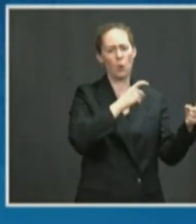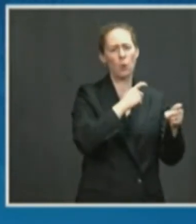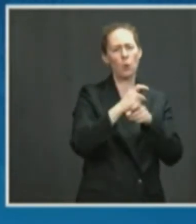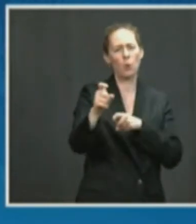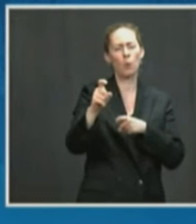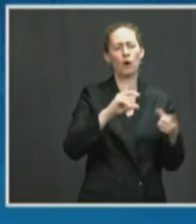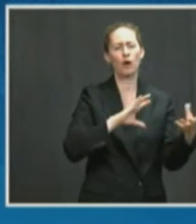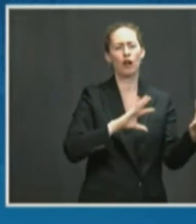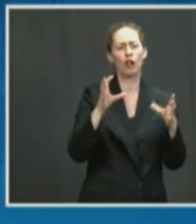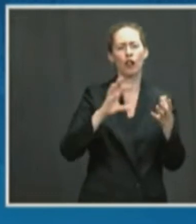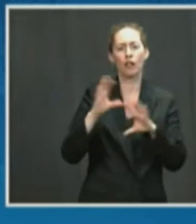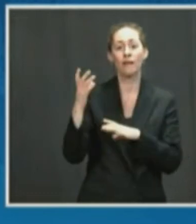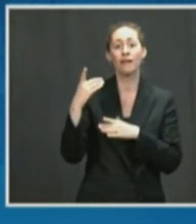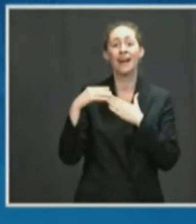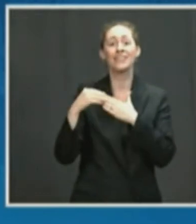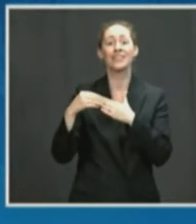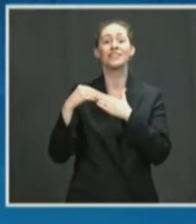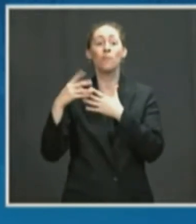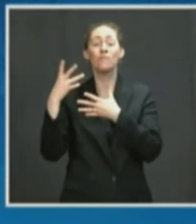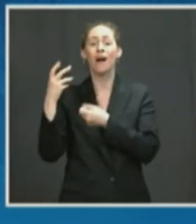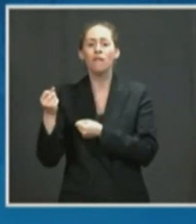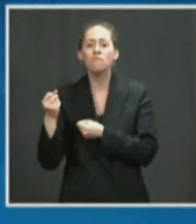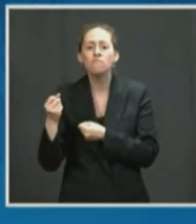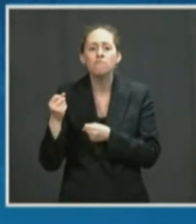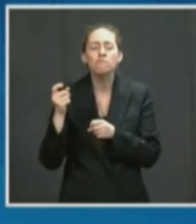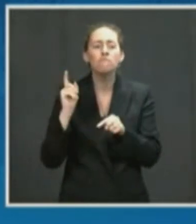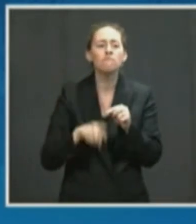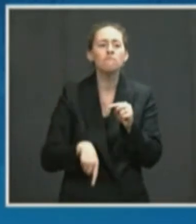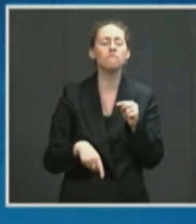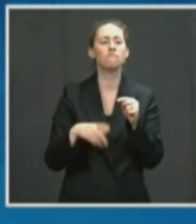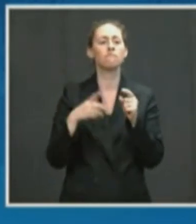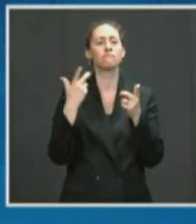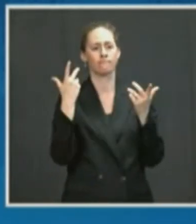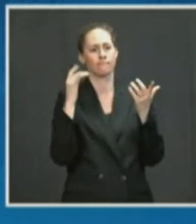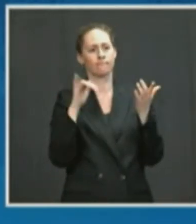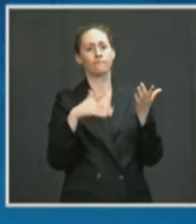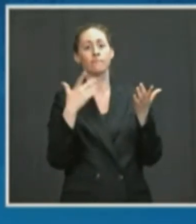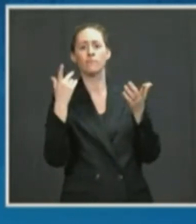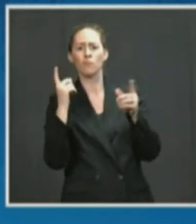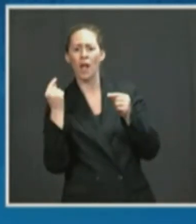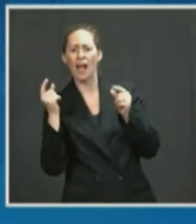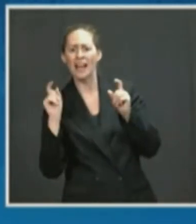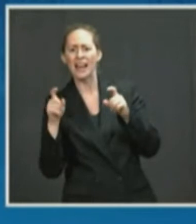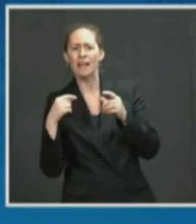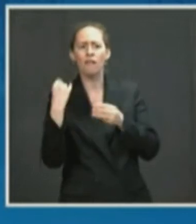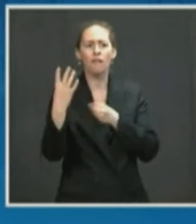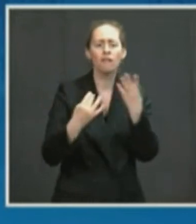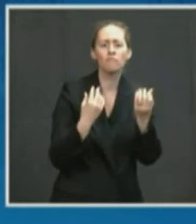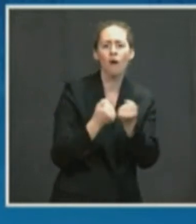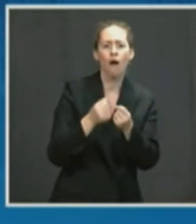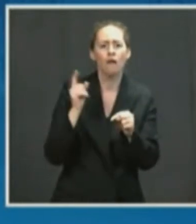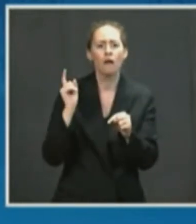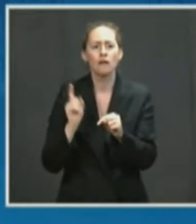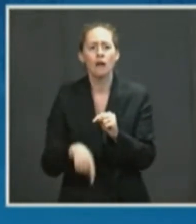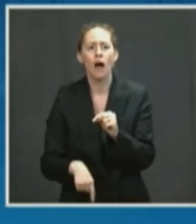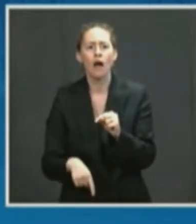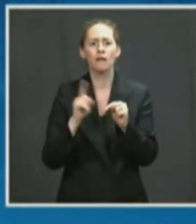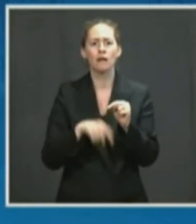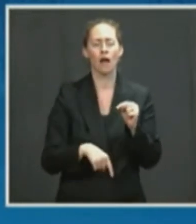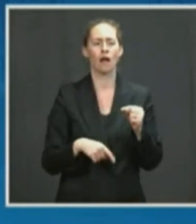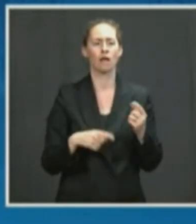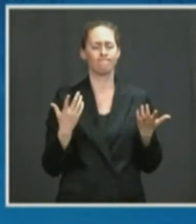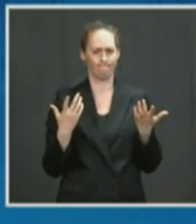country to maximize its natural resources to help and support its citizenry. On the issue of